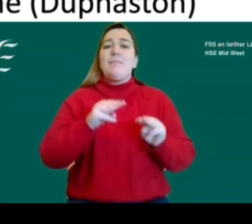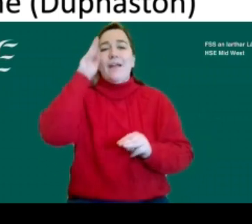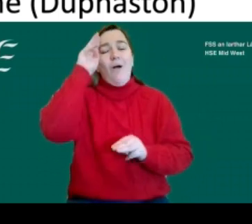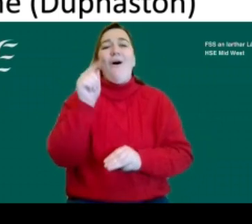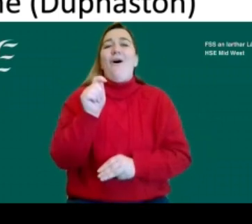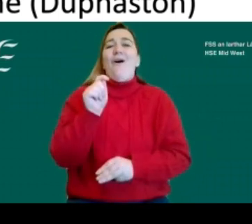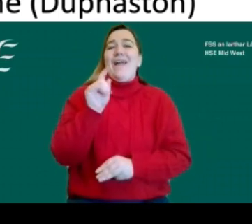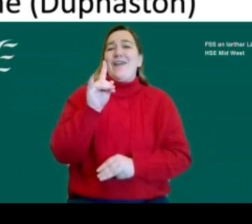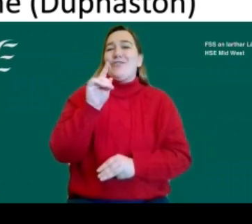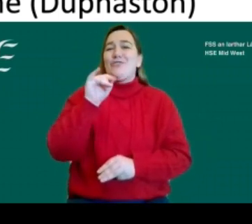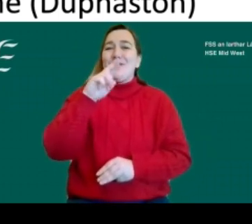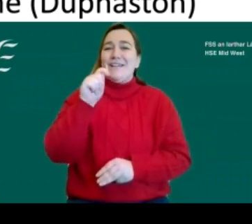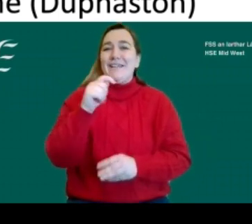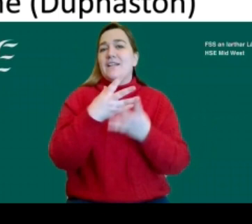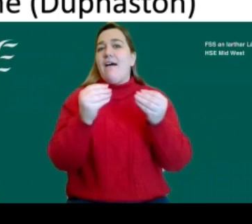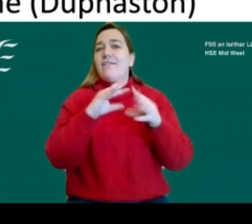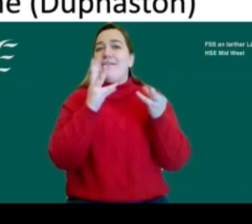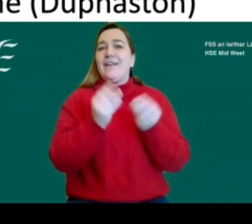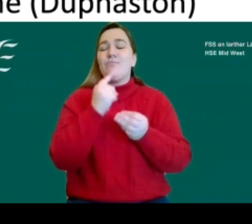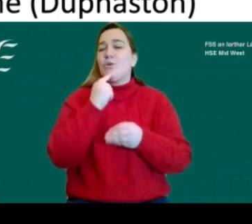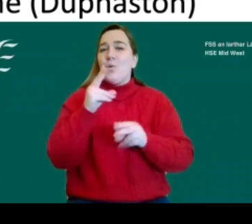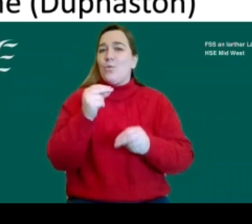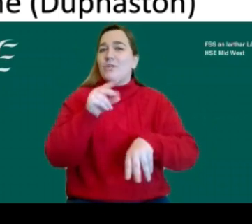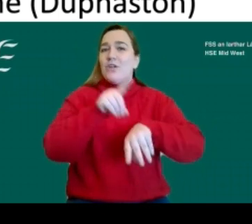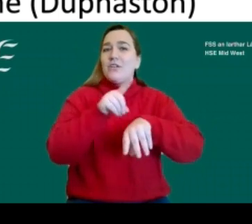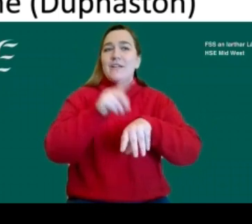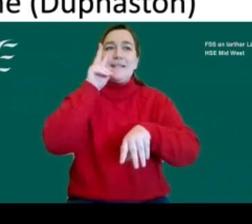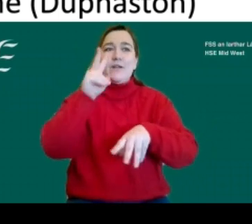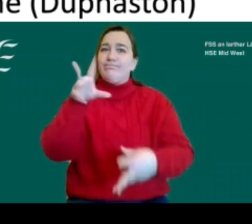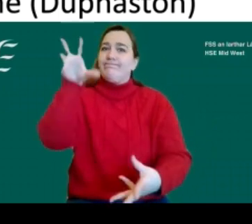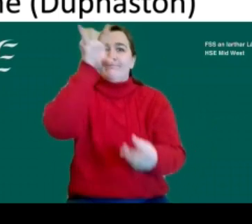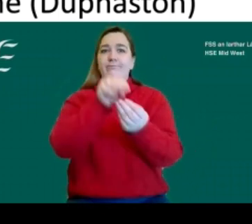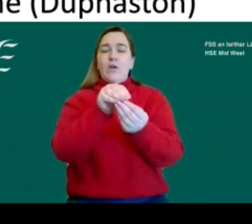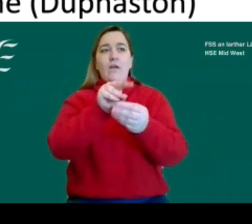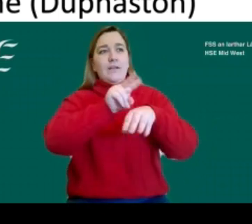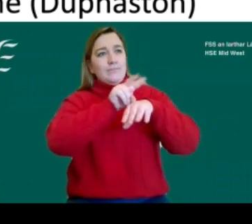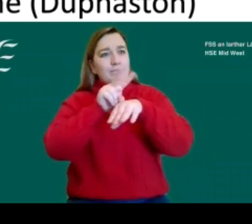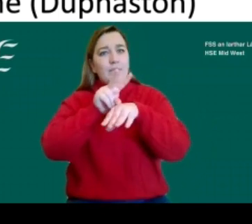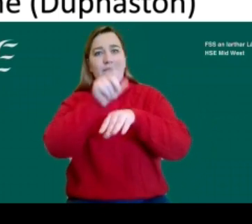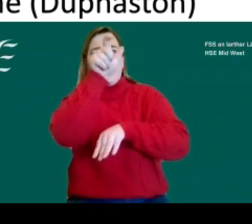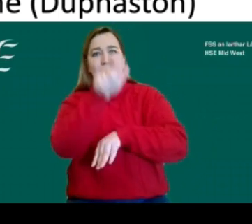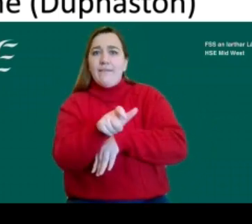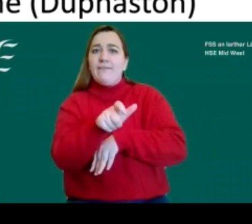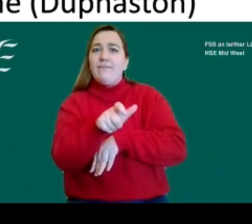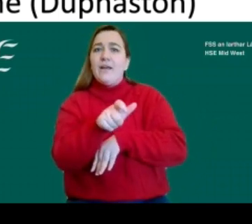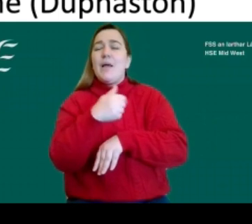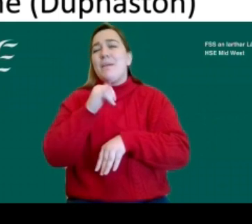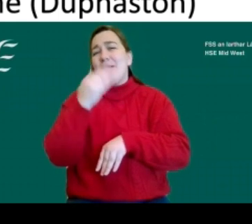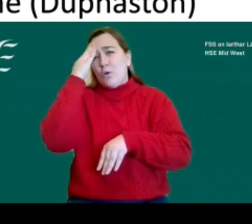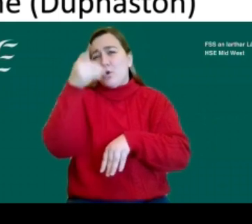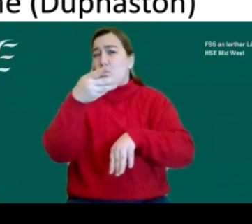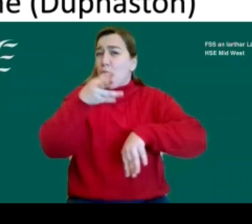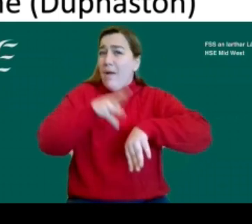is going to solve everything, but the GP is a generalist and they're going to see the big overarching picture, and they might know you better than you know yourself